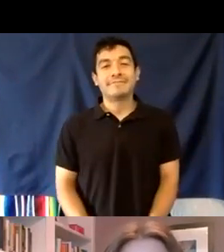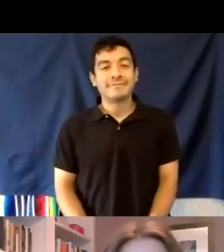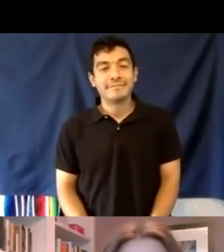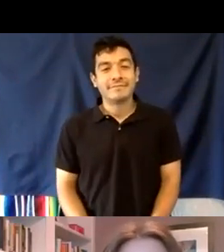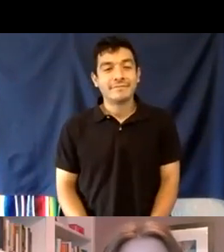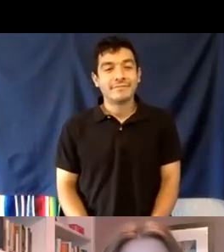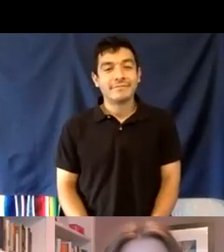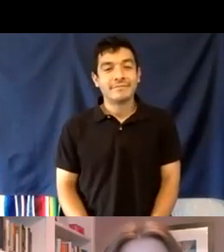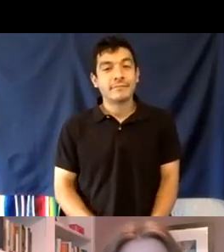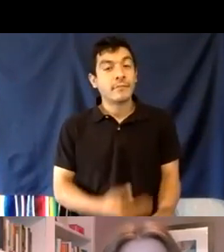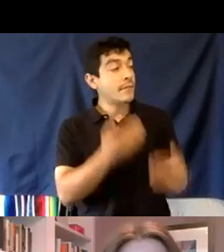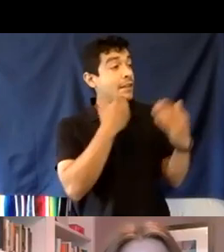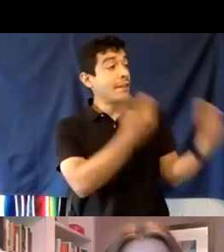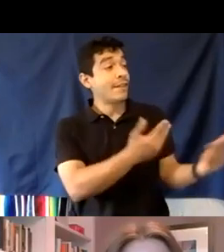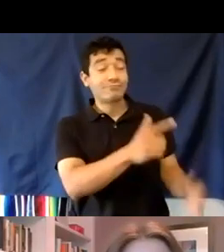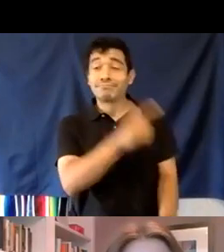Thank you. And over to you, Lisa.